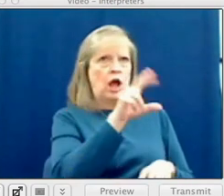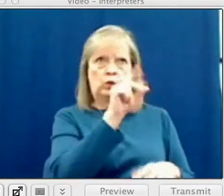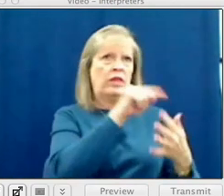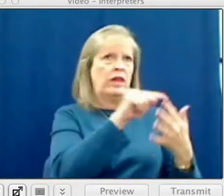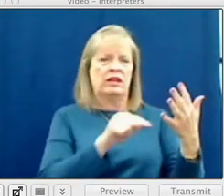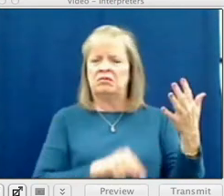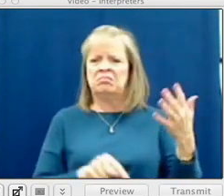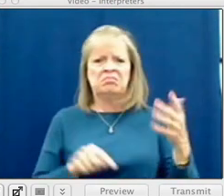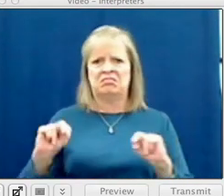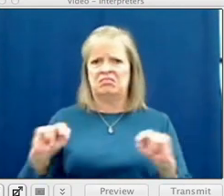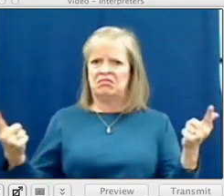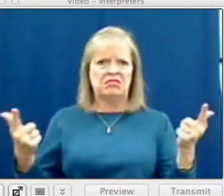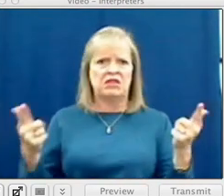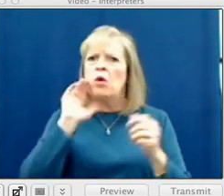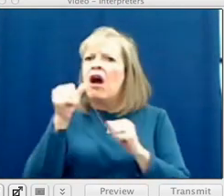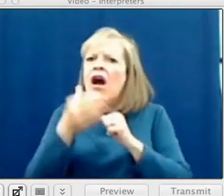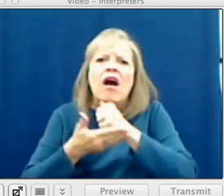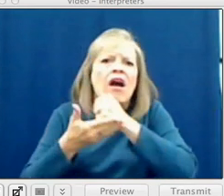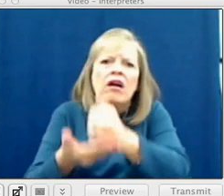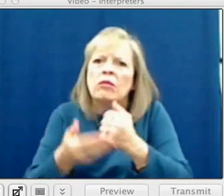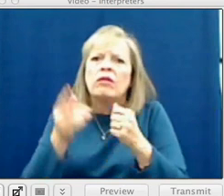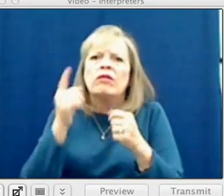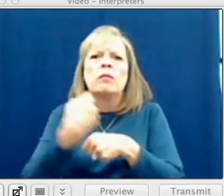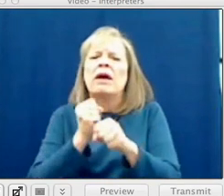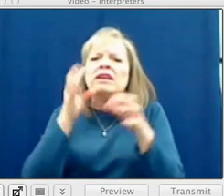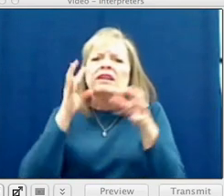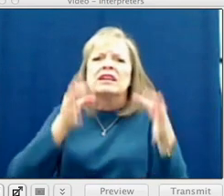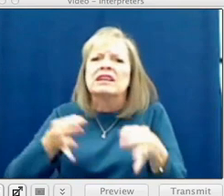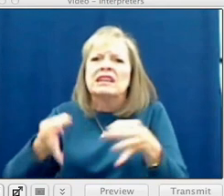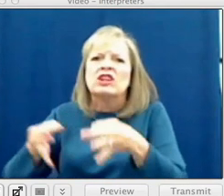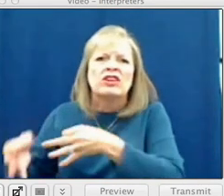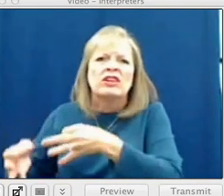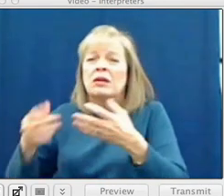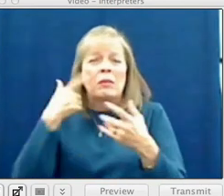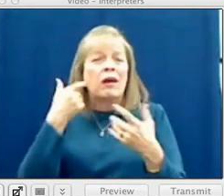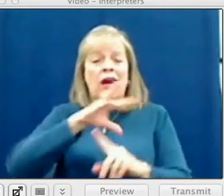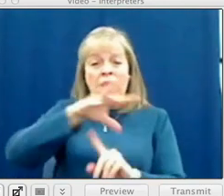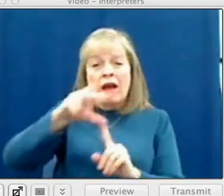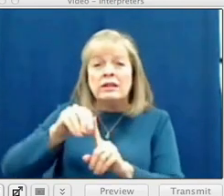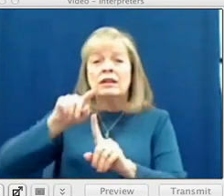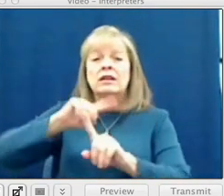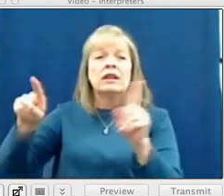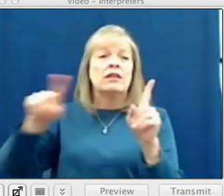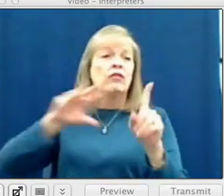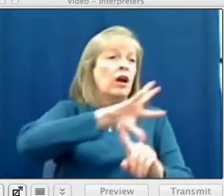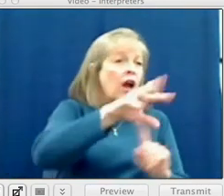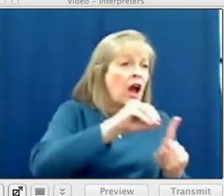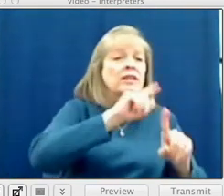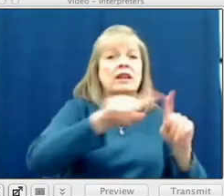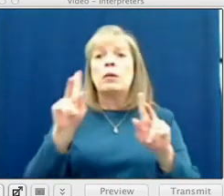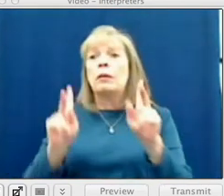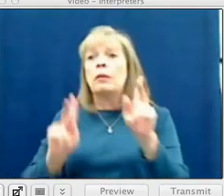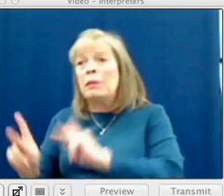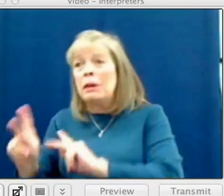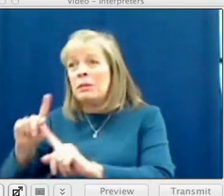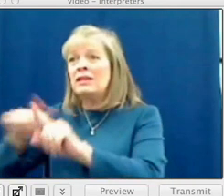help them in their decision-making process within the varying context and amongst the varying different people that they work